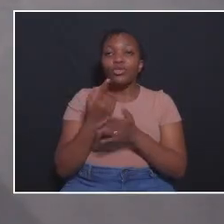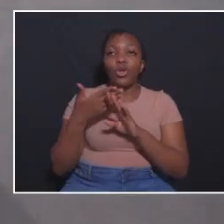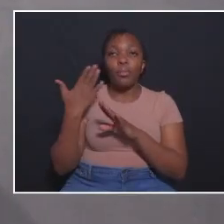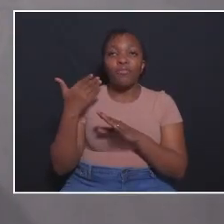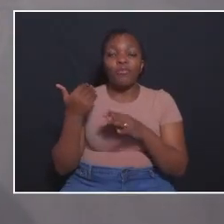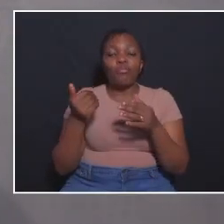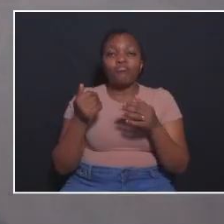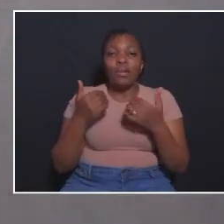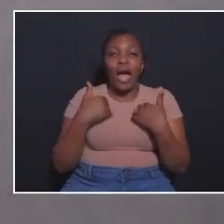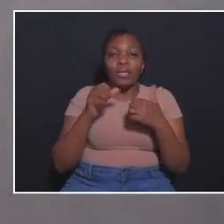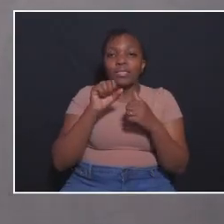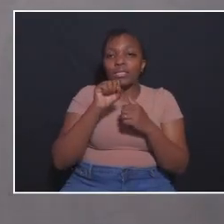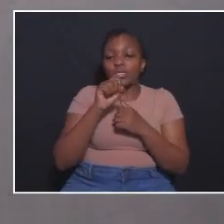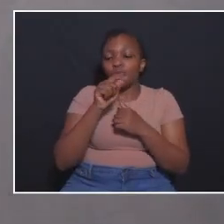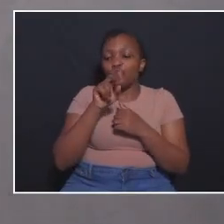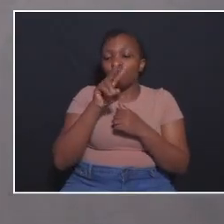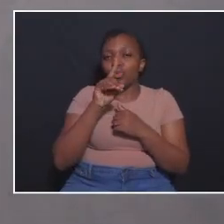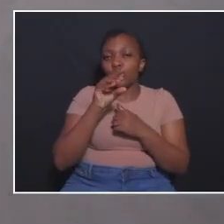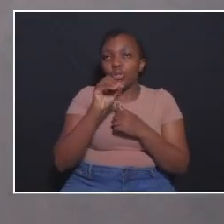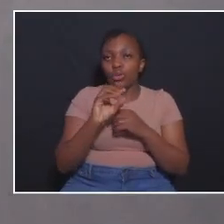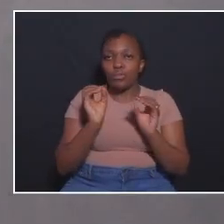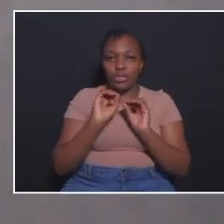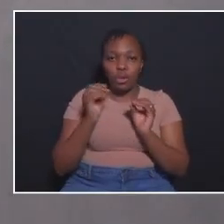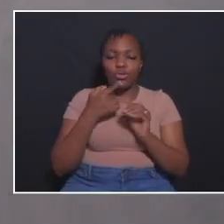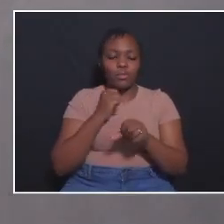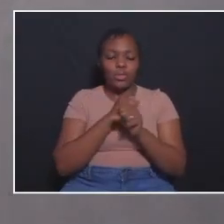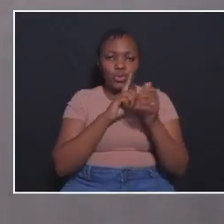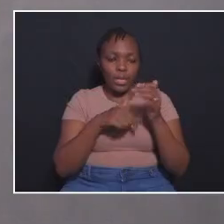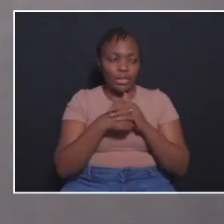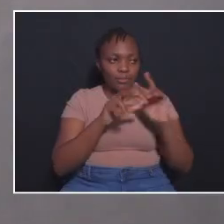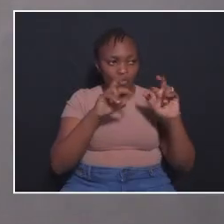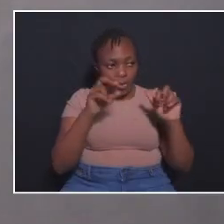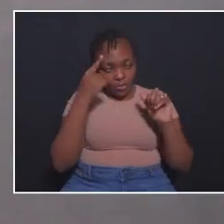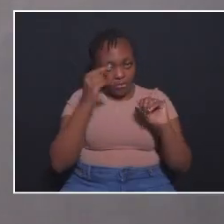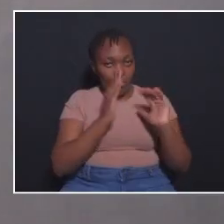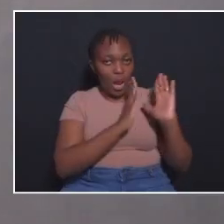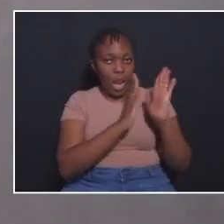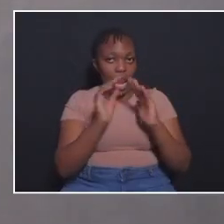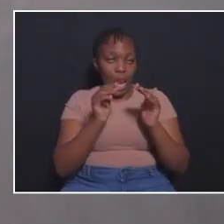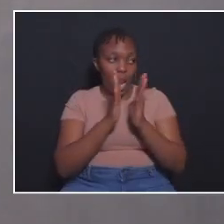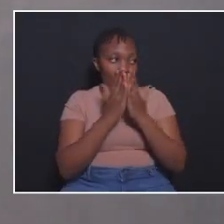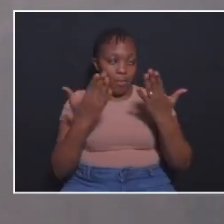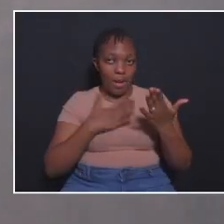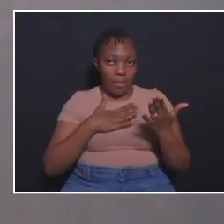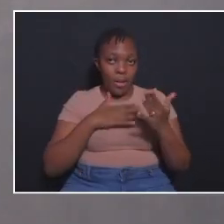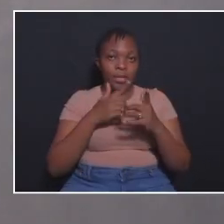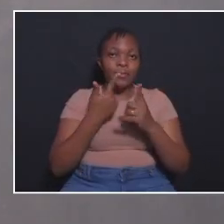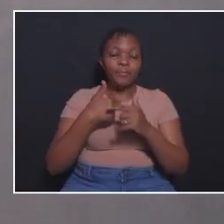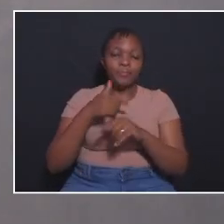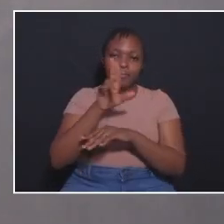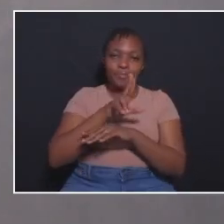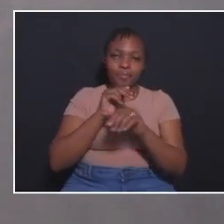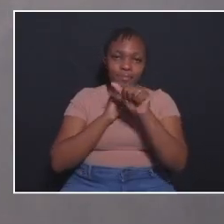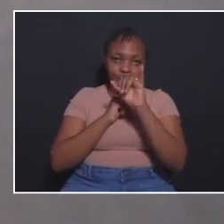that project. So what I had to do is look through my libraries. I used AI to come up together with a pattern, a